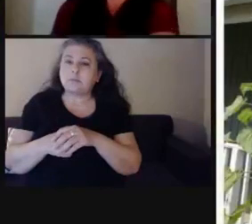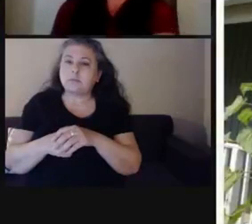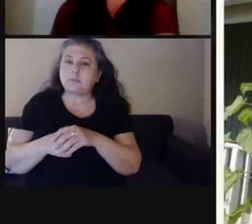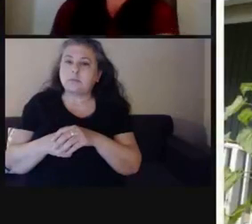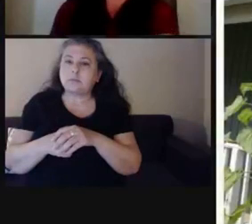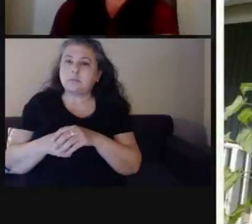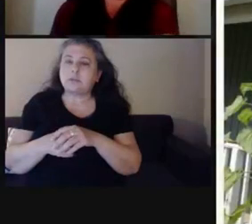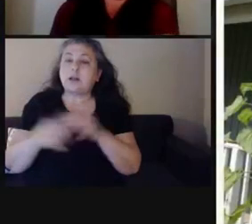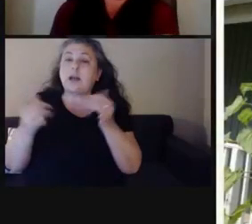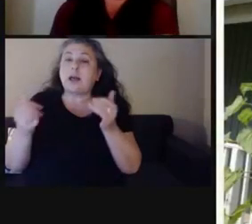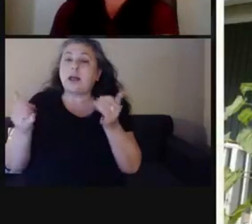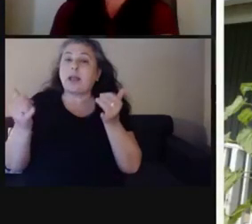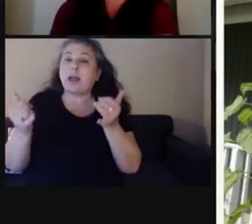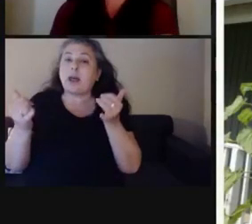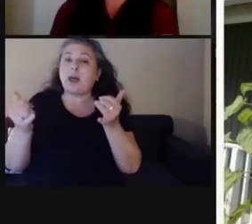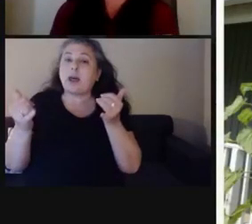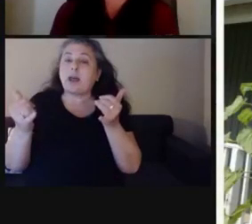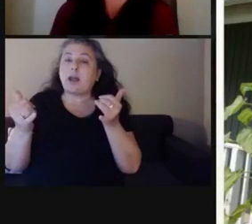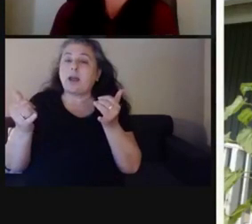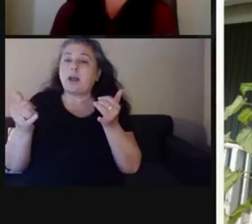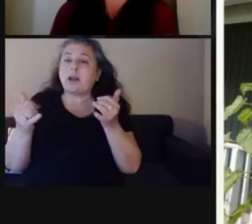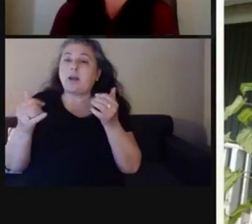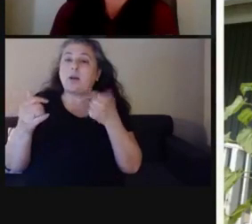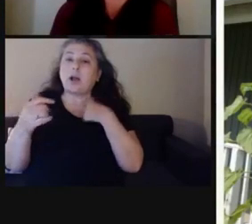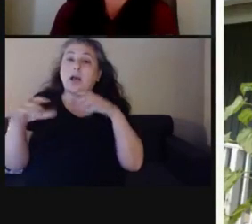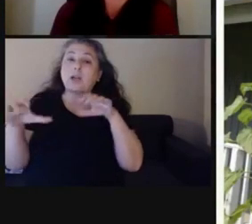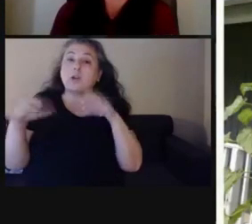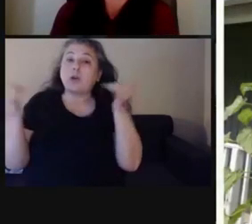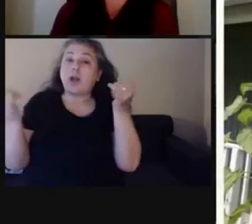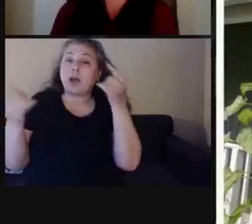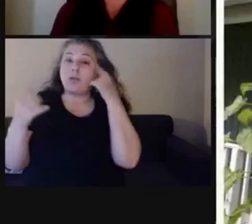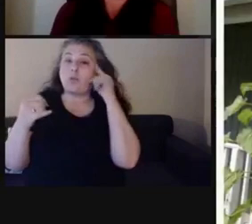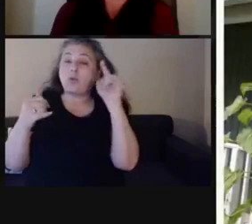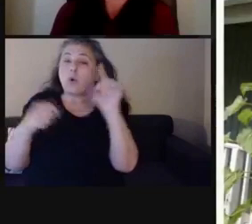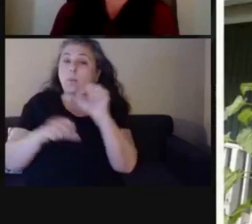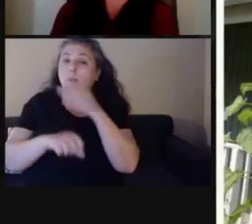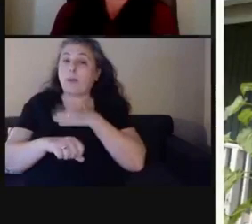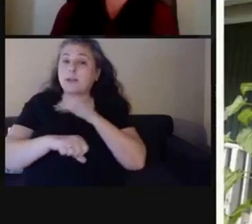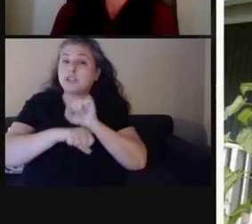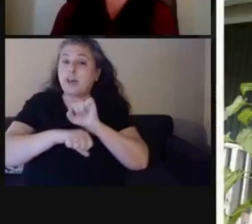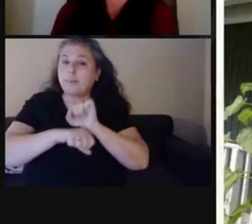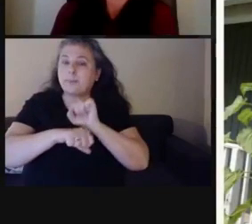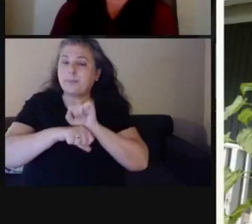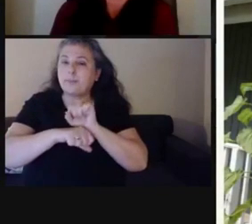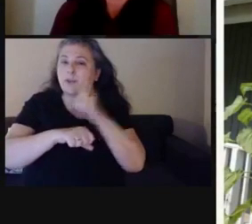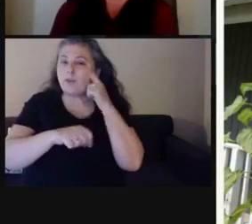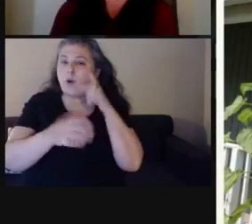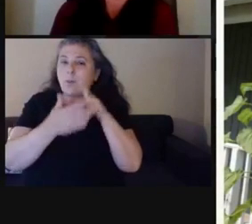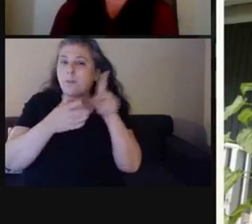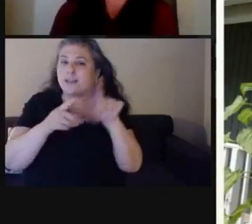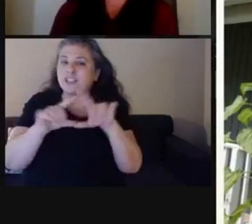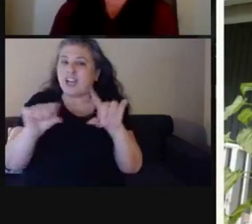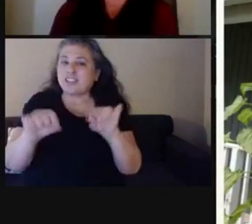And now we go to what I do now for work, I guess, for a paycheck.